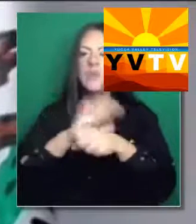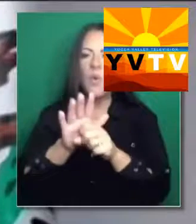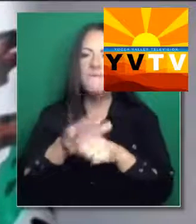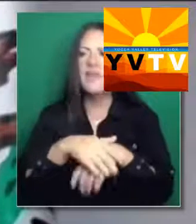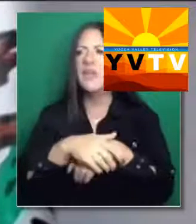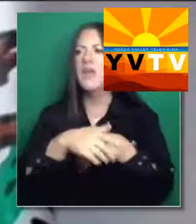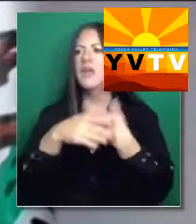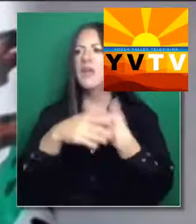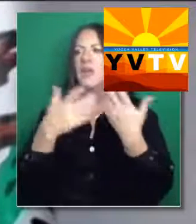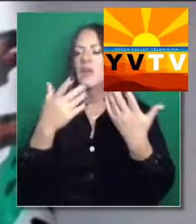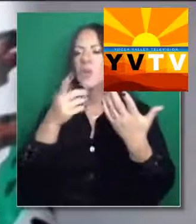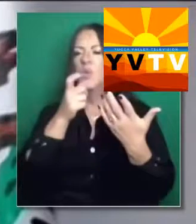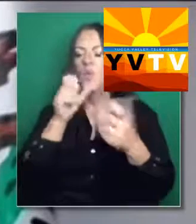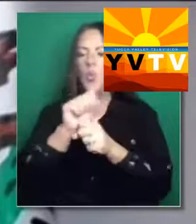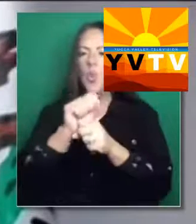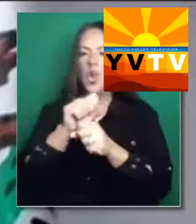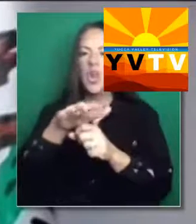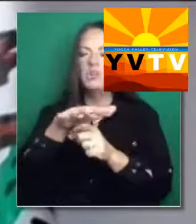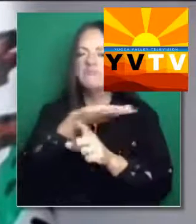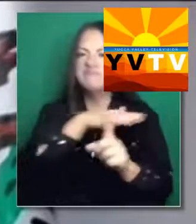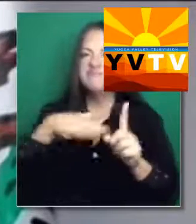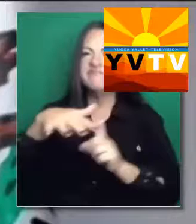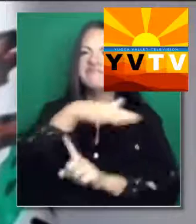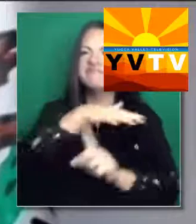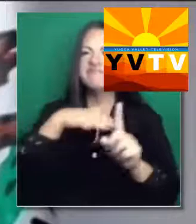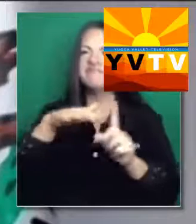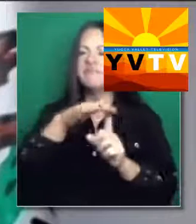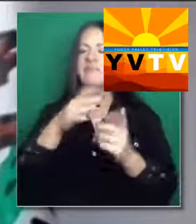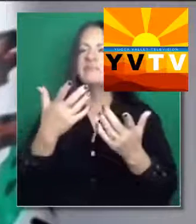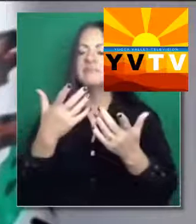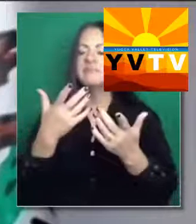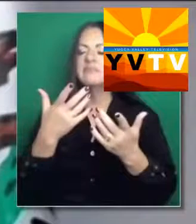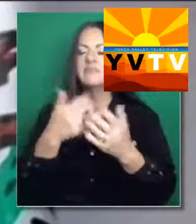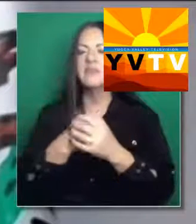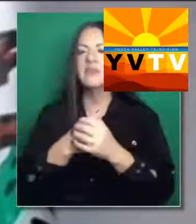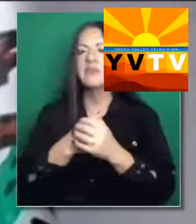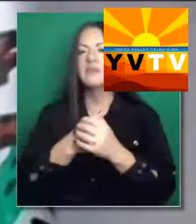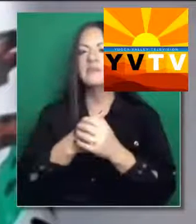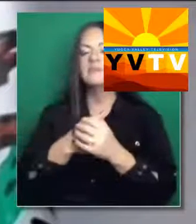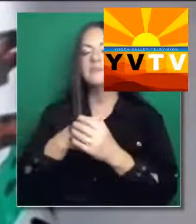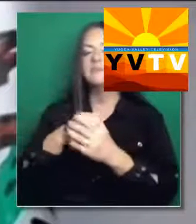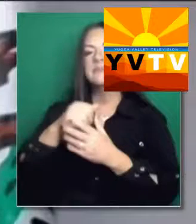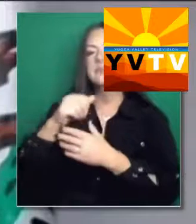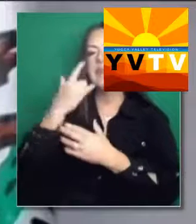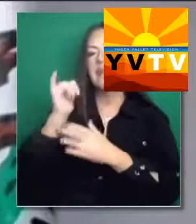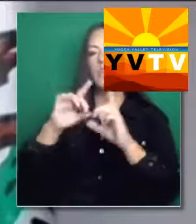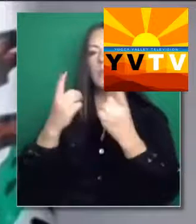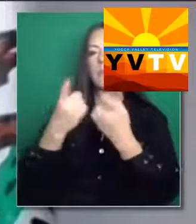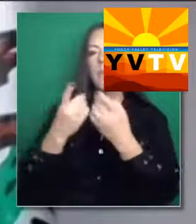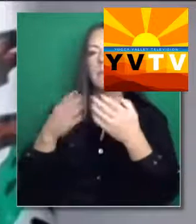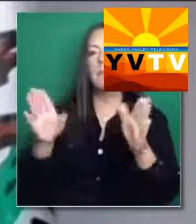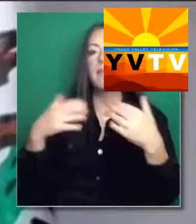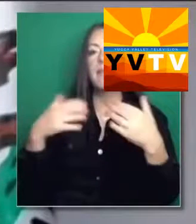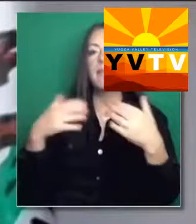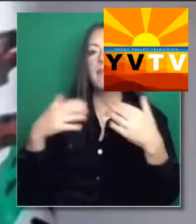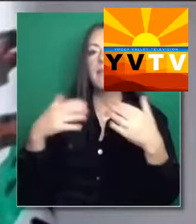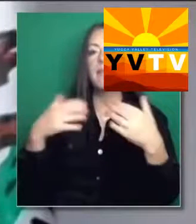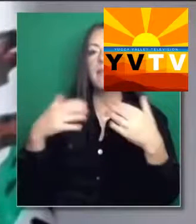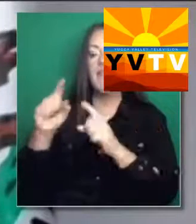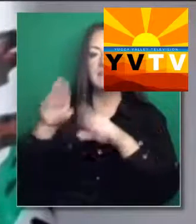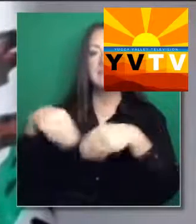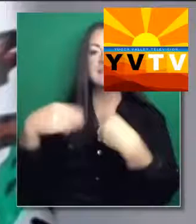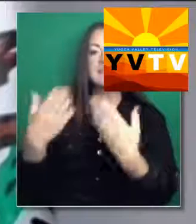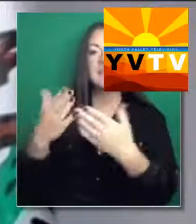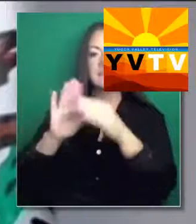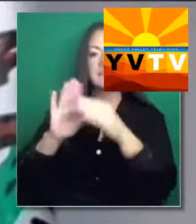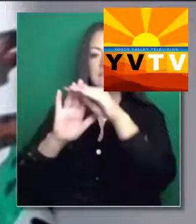But already the CDPH guidelines put out and give flexibility to the vaccinators